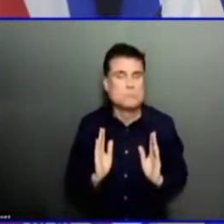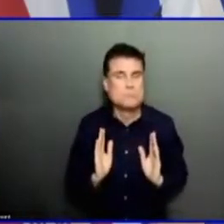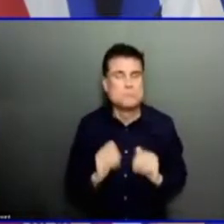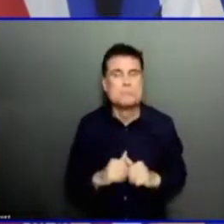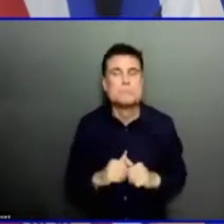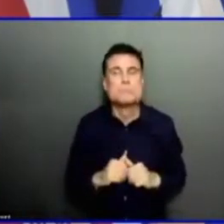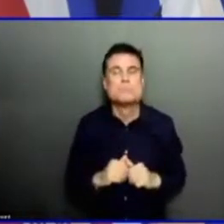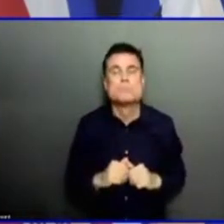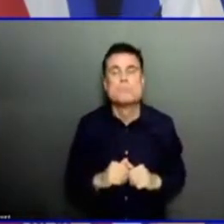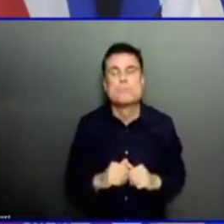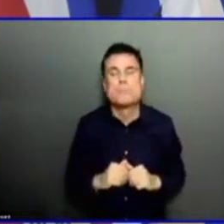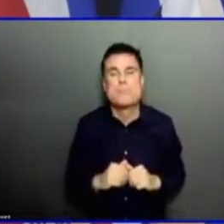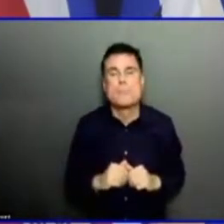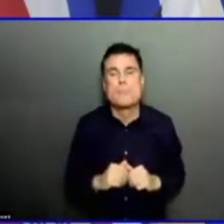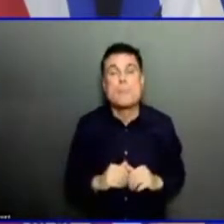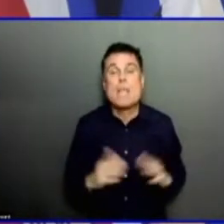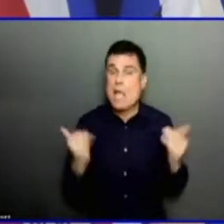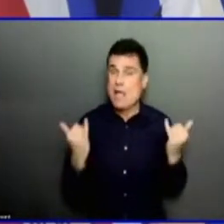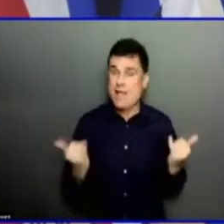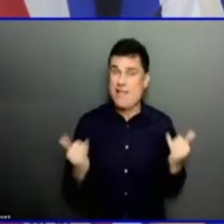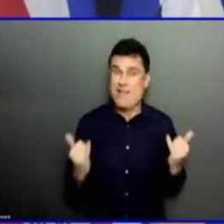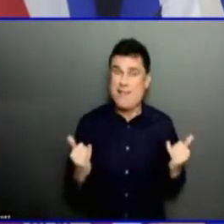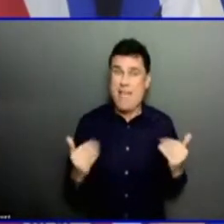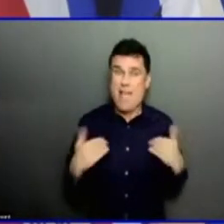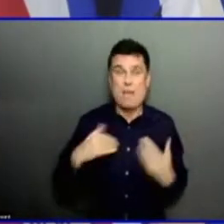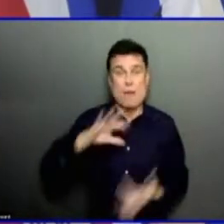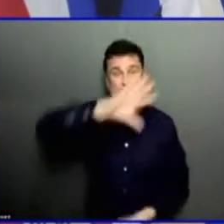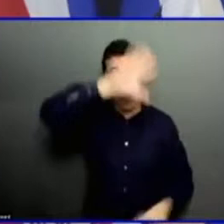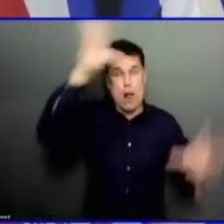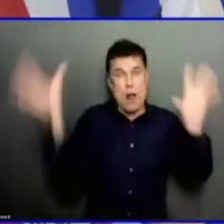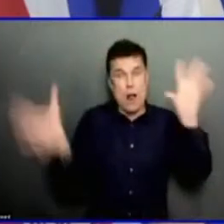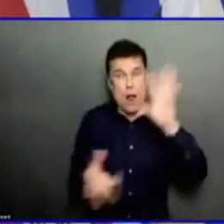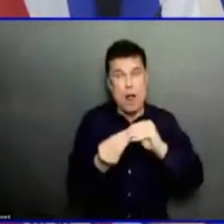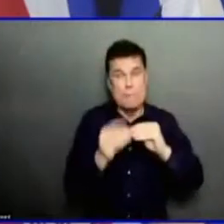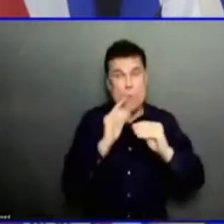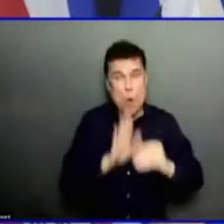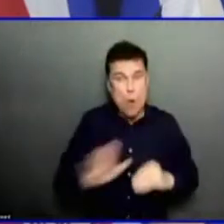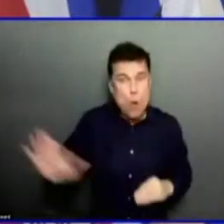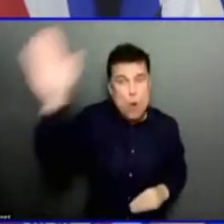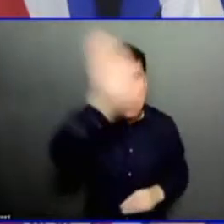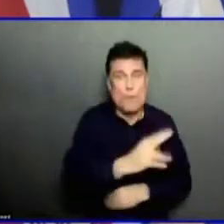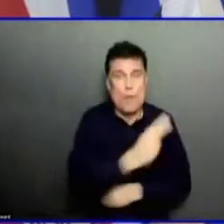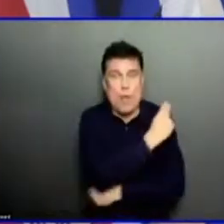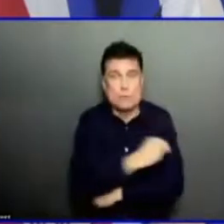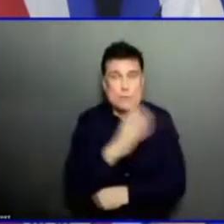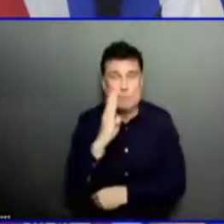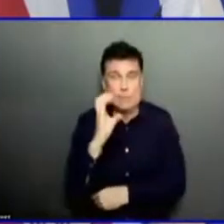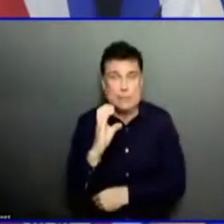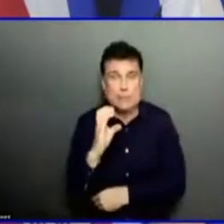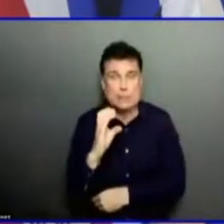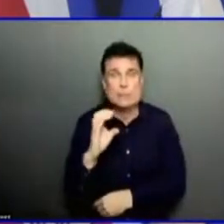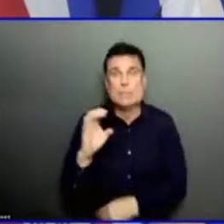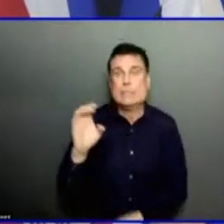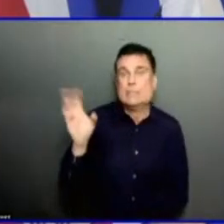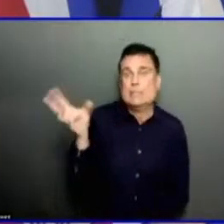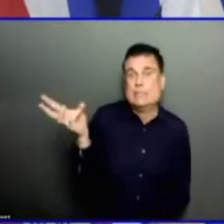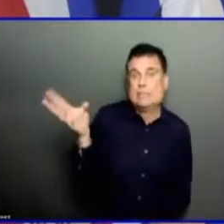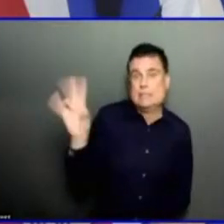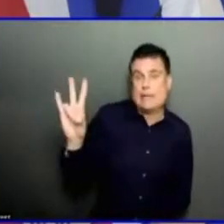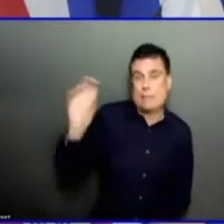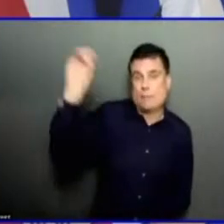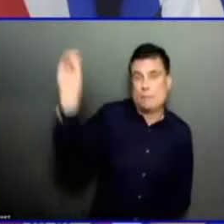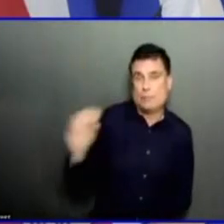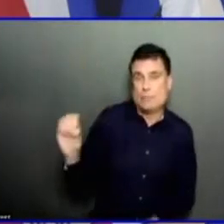occupancy rate in all hospitals is 66%. In critical care, those numbers are 74.3% of base